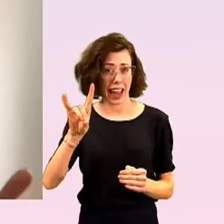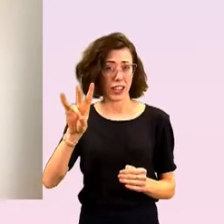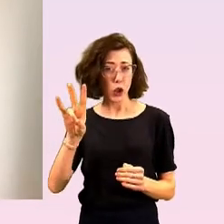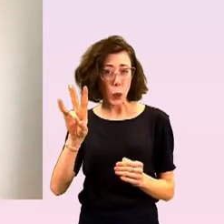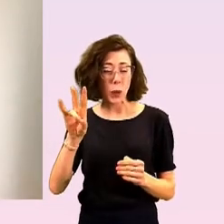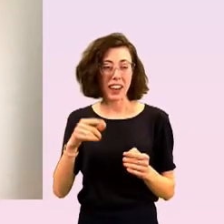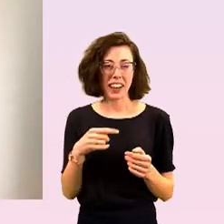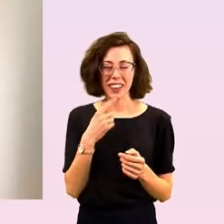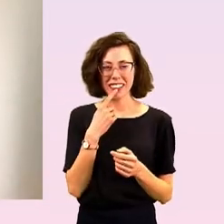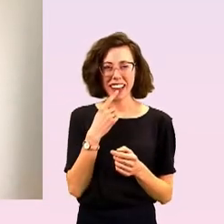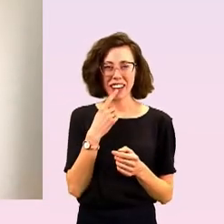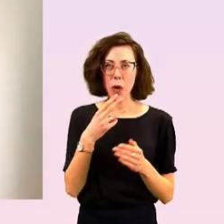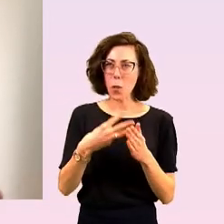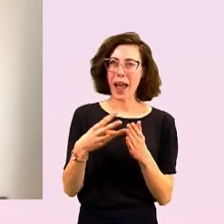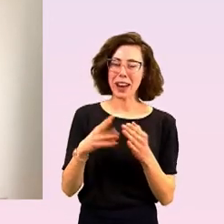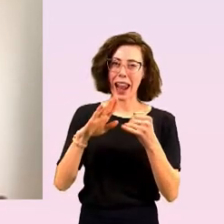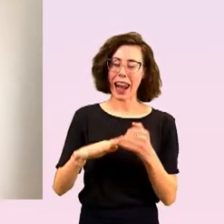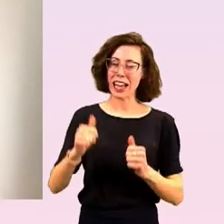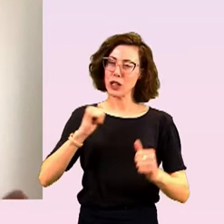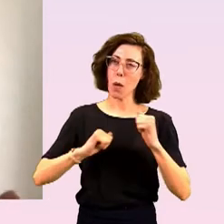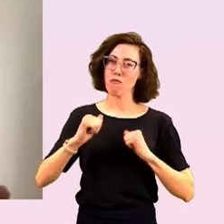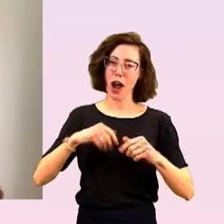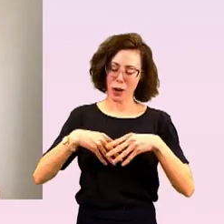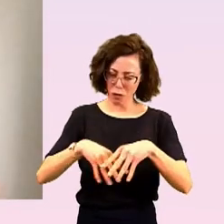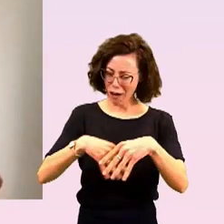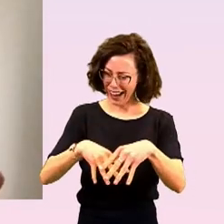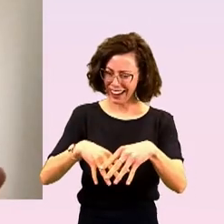Parade? It's like ages ago. 2 years ago, was it?